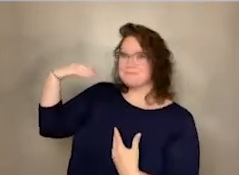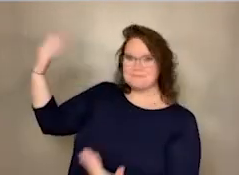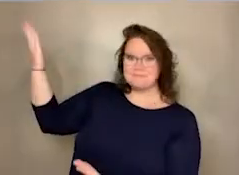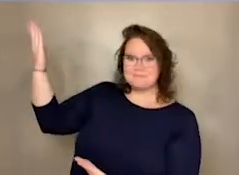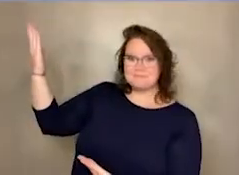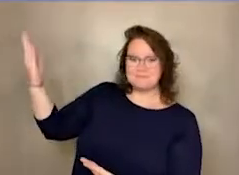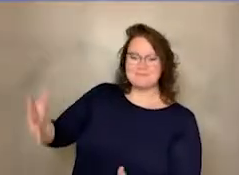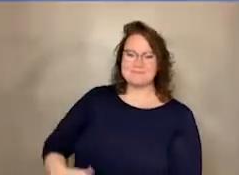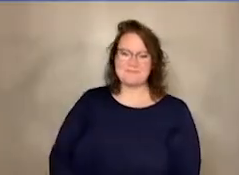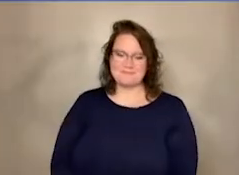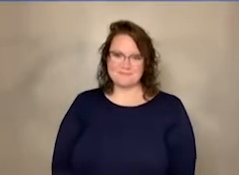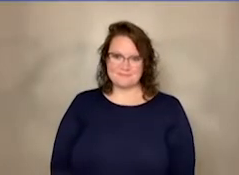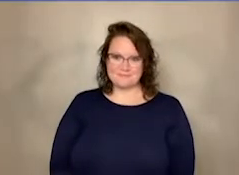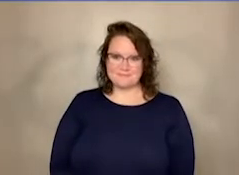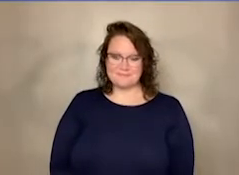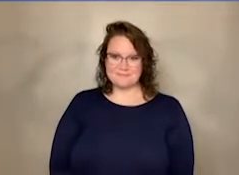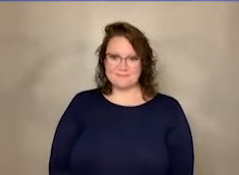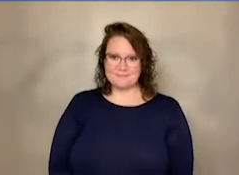away, guys.